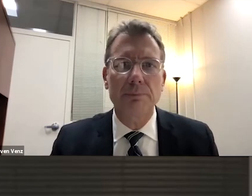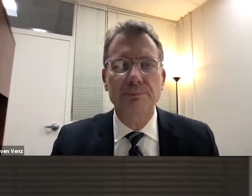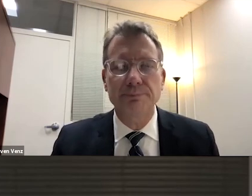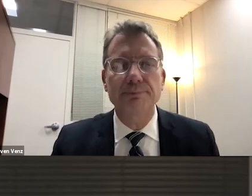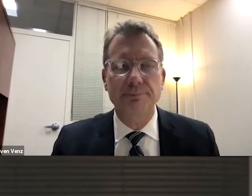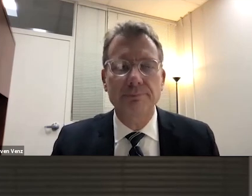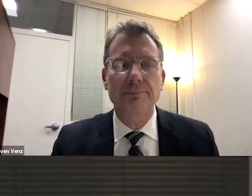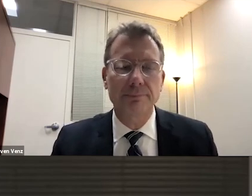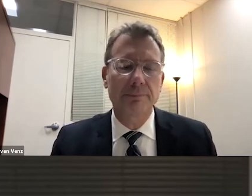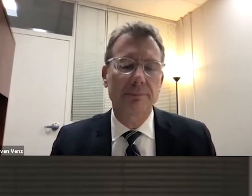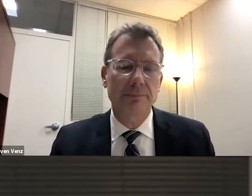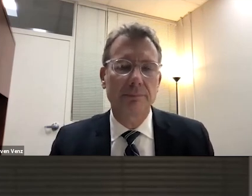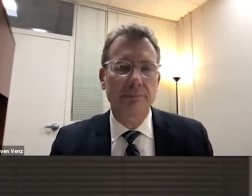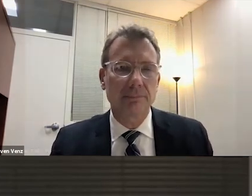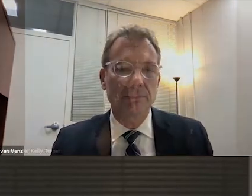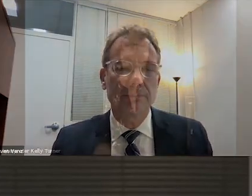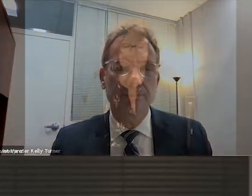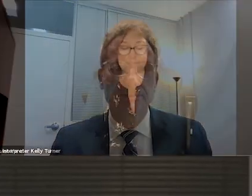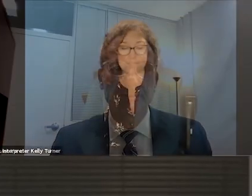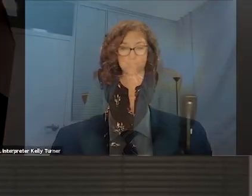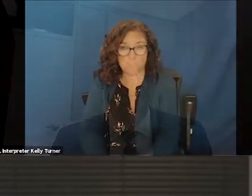So.